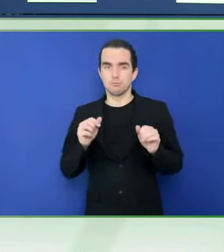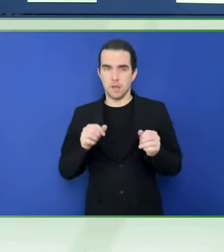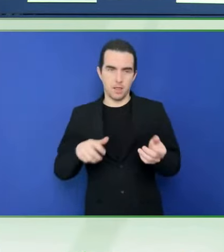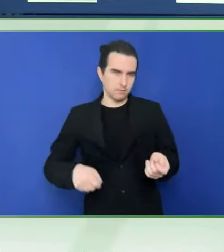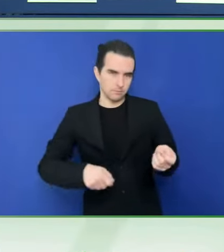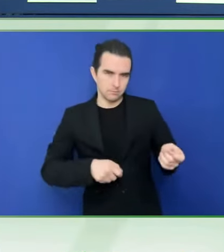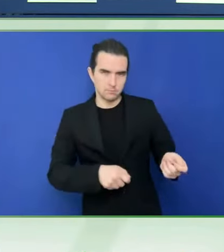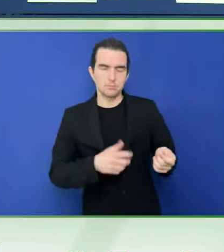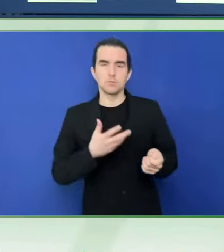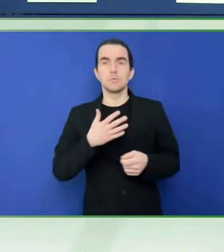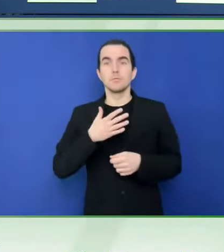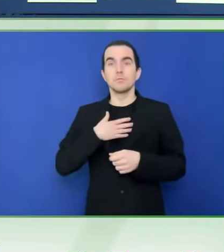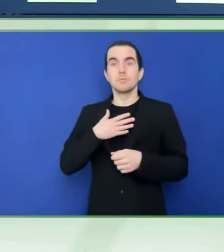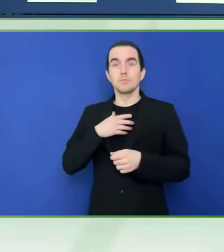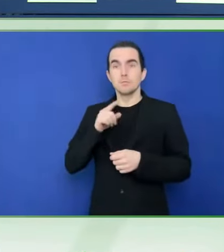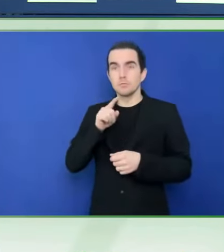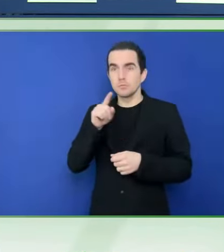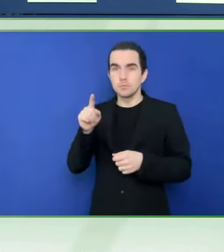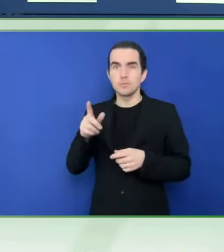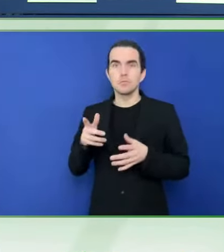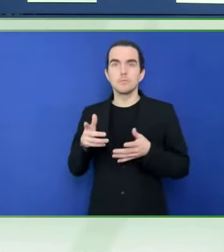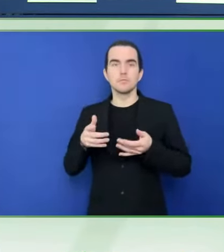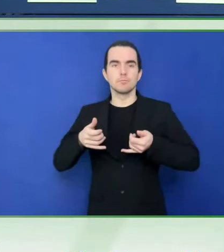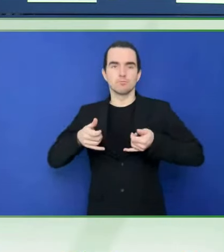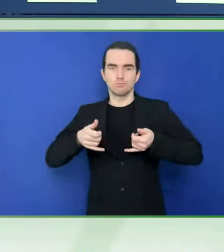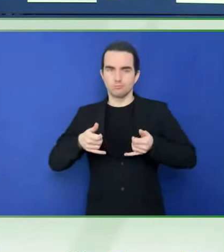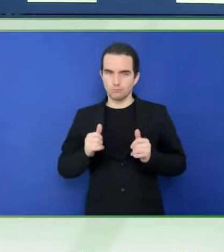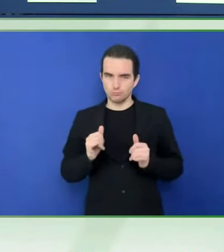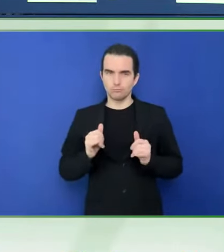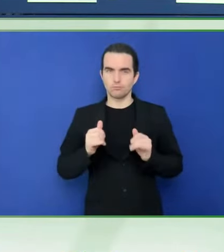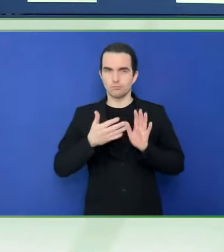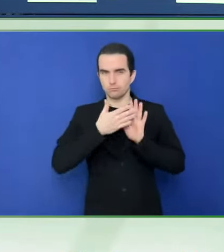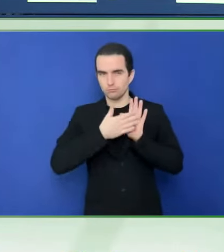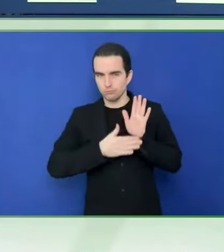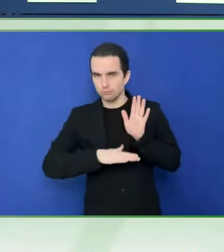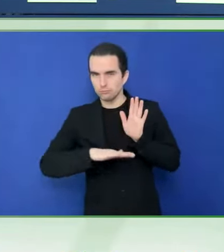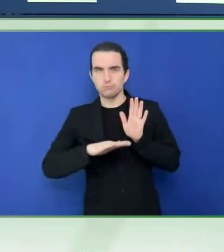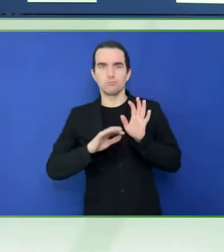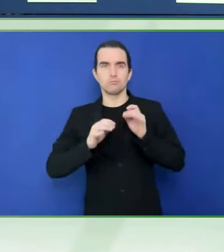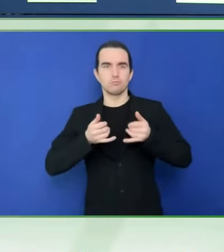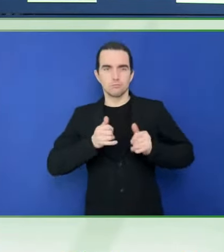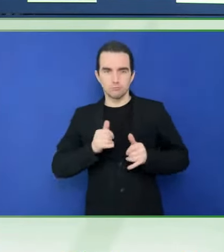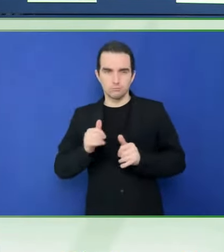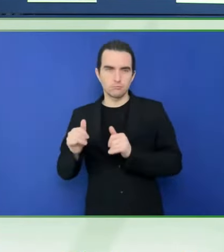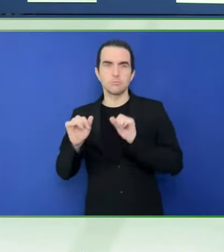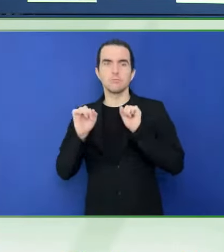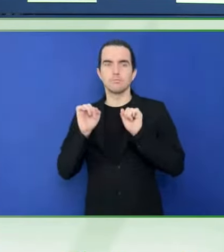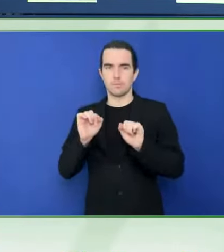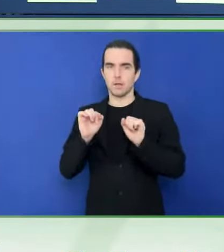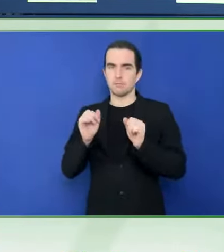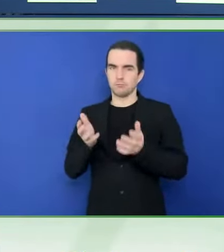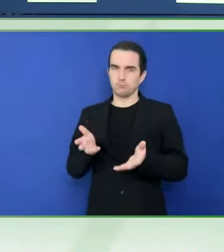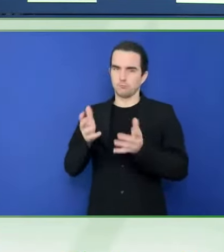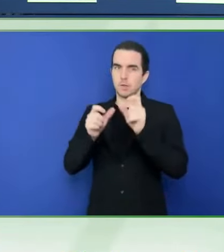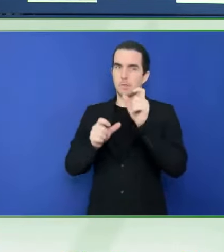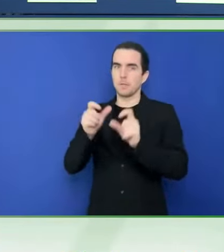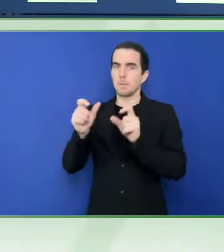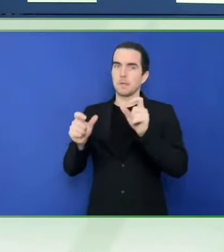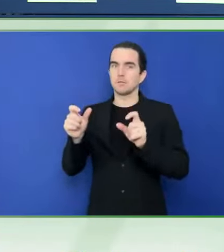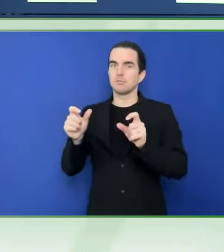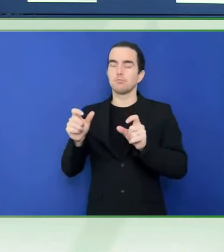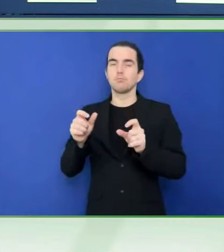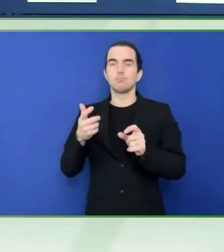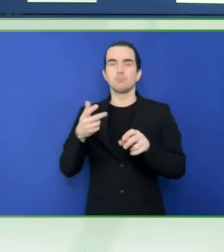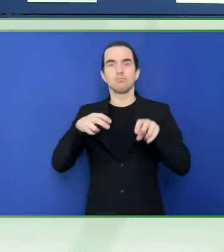contrast markings, we have raised or braille markings, we have audible sounds of the